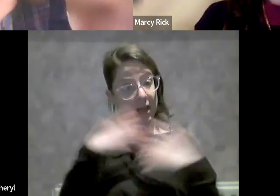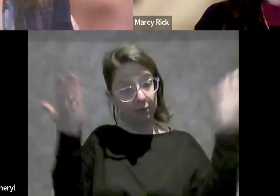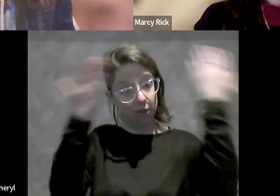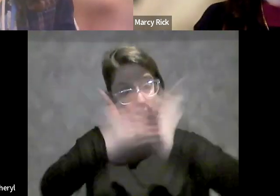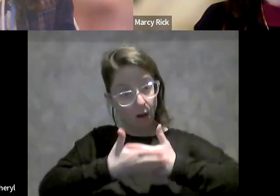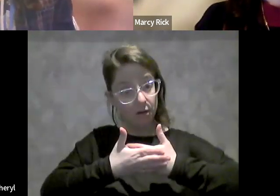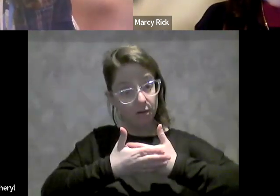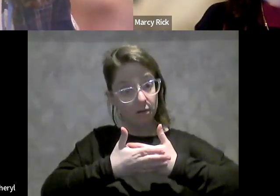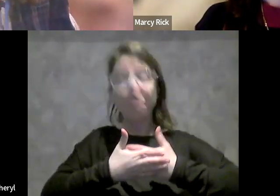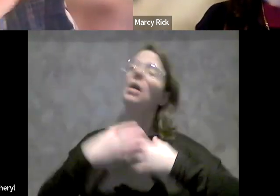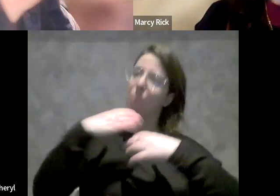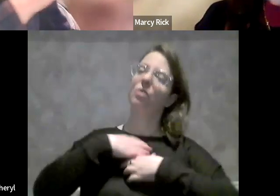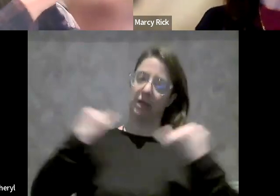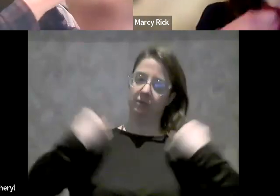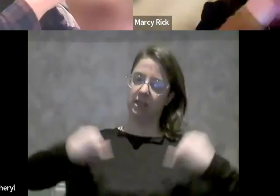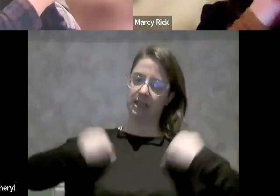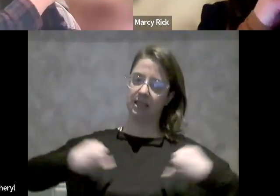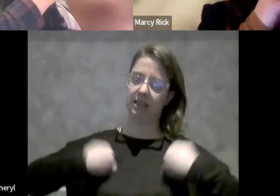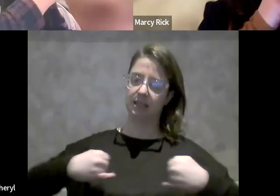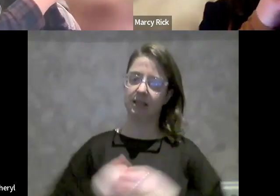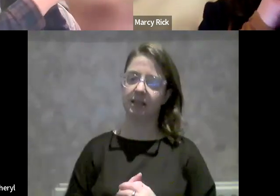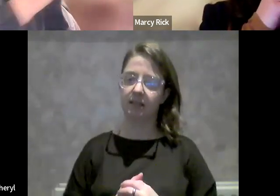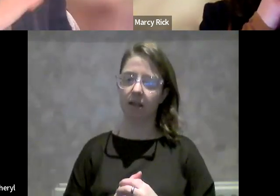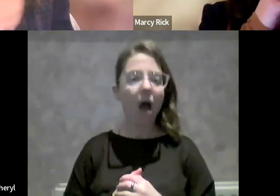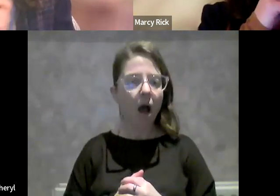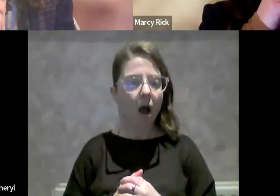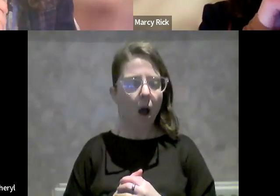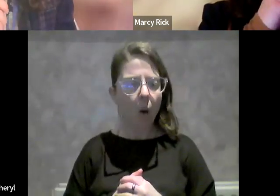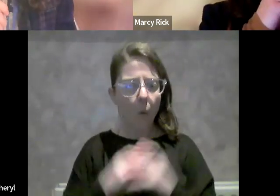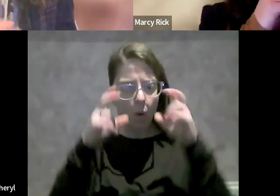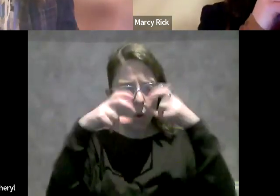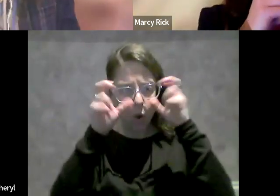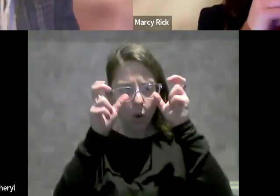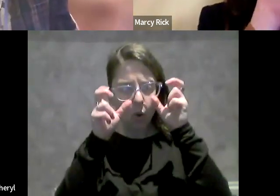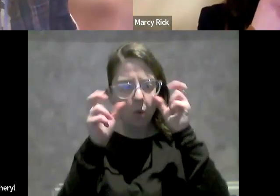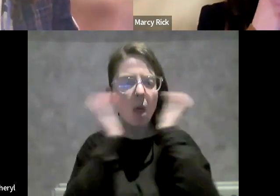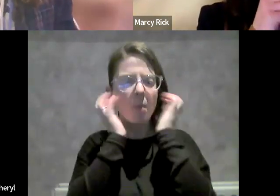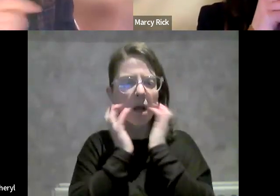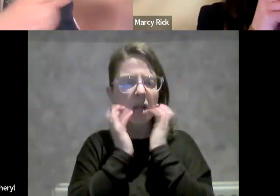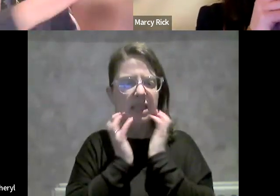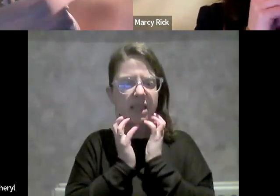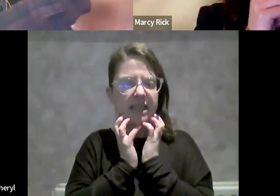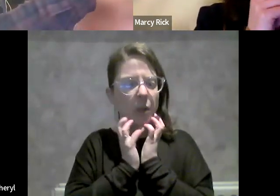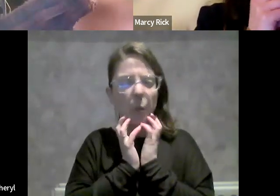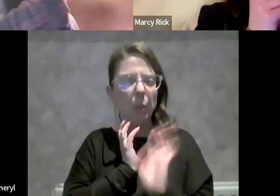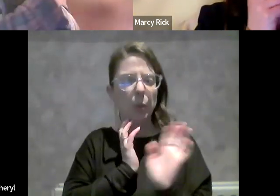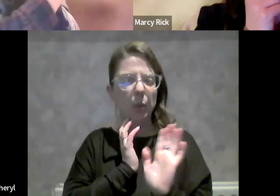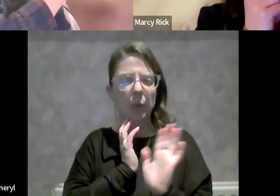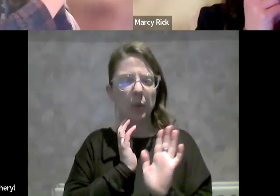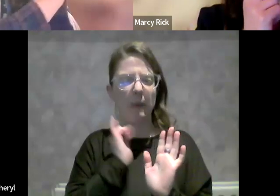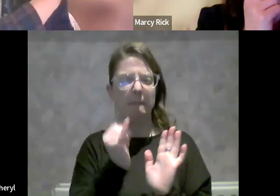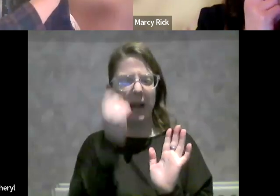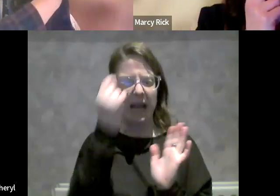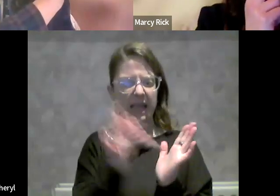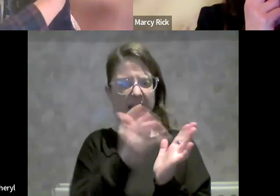They were afraid of diseases. Oh, look, she's Google image searching Mpox spot. How silly.